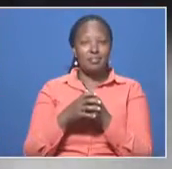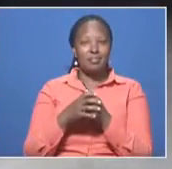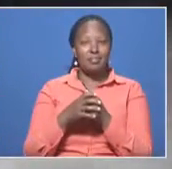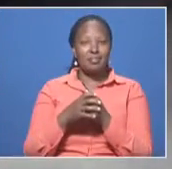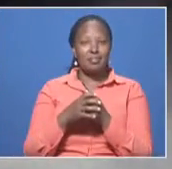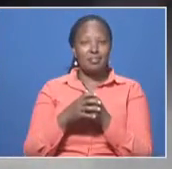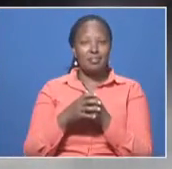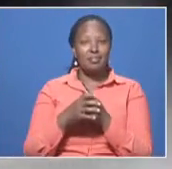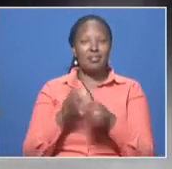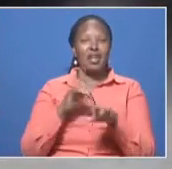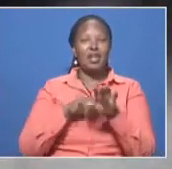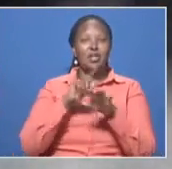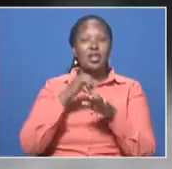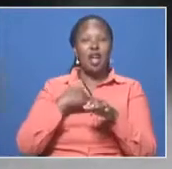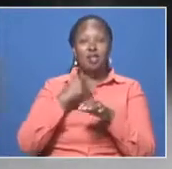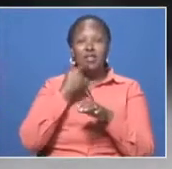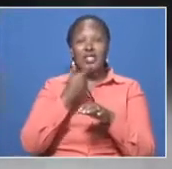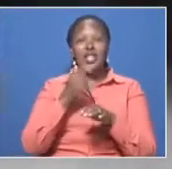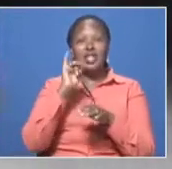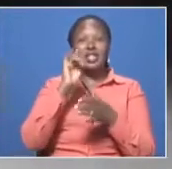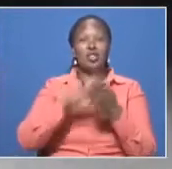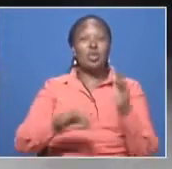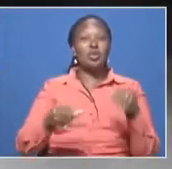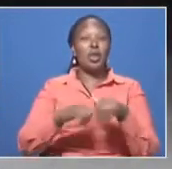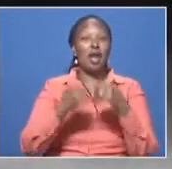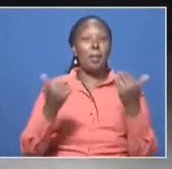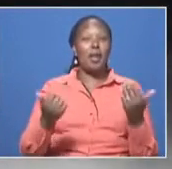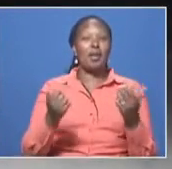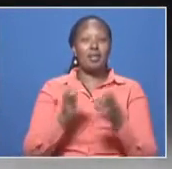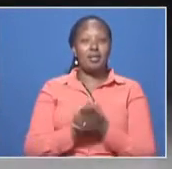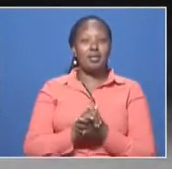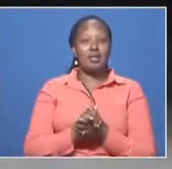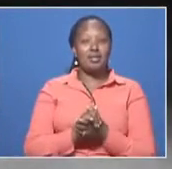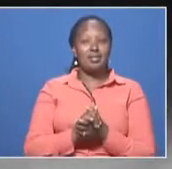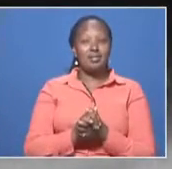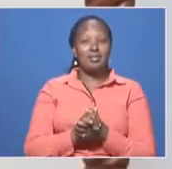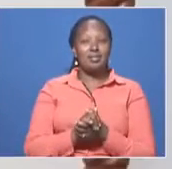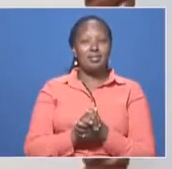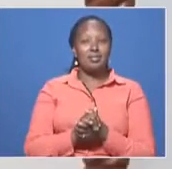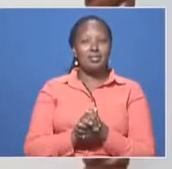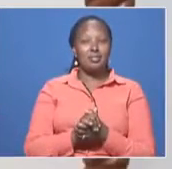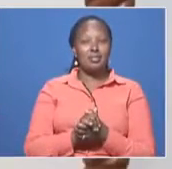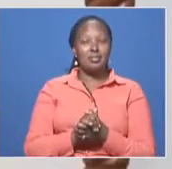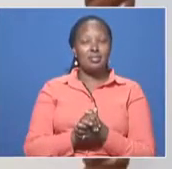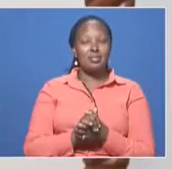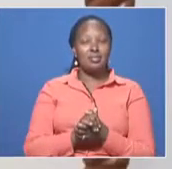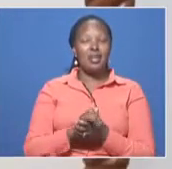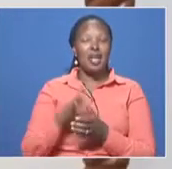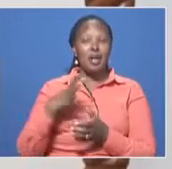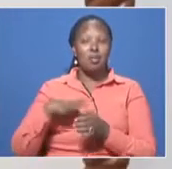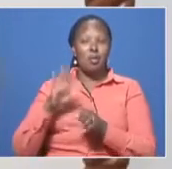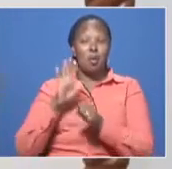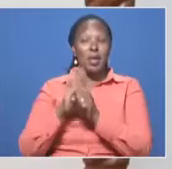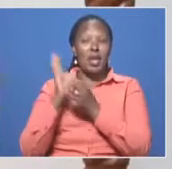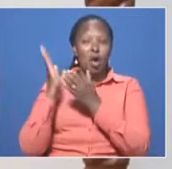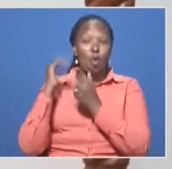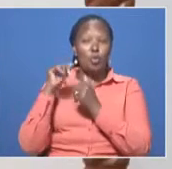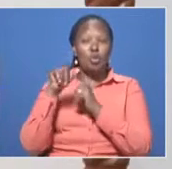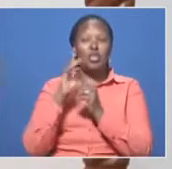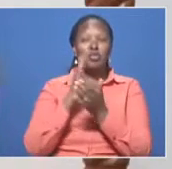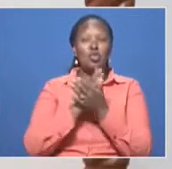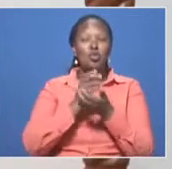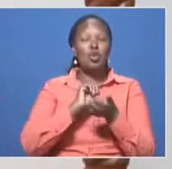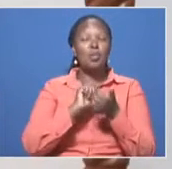Haya, vile mumesema ni vile itakuwa. Sawa sawa. Sawa sawa. And many people were hopeful that you would be